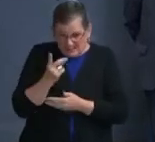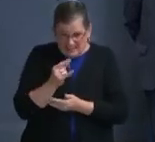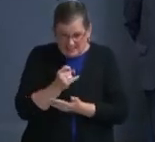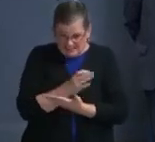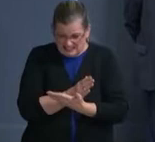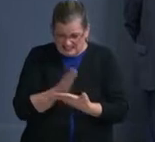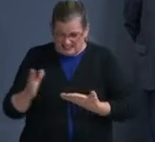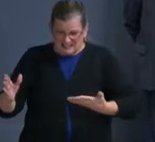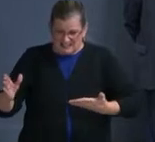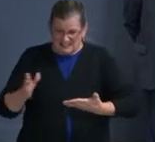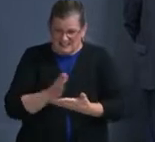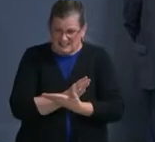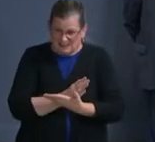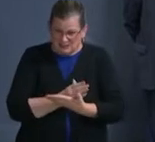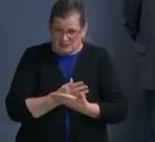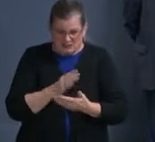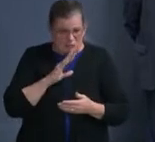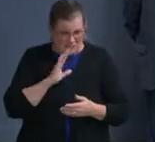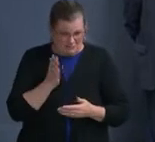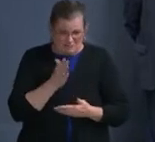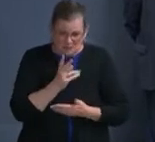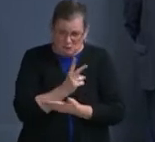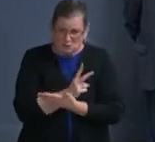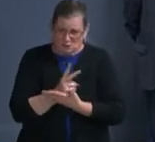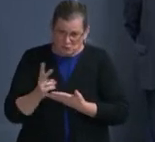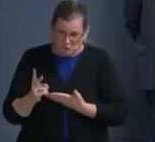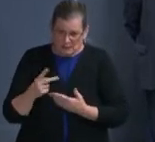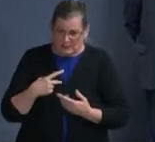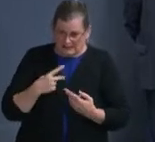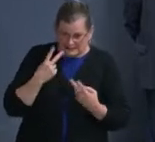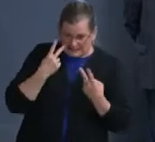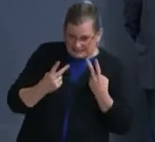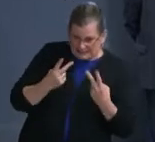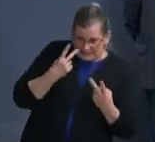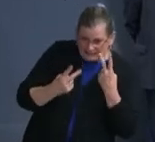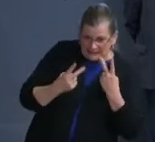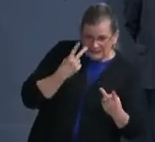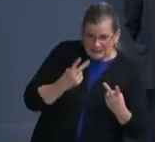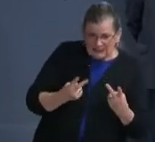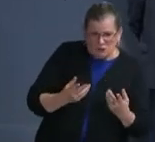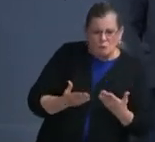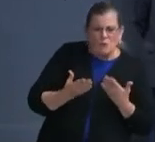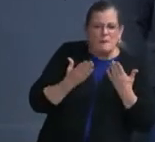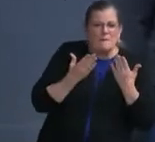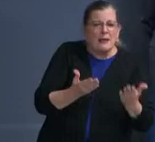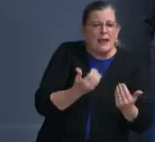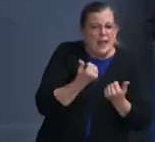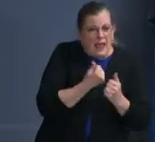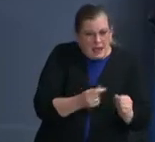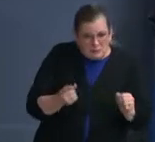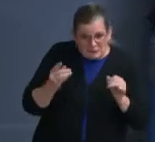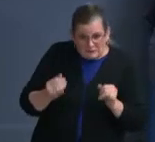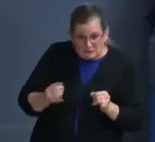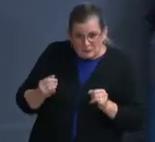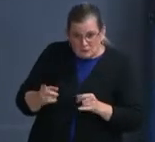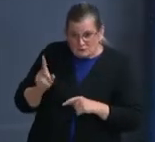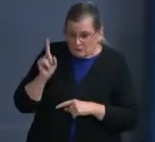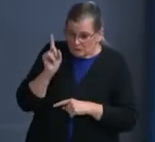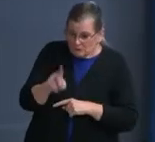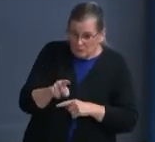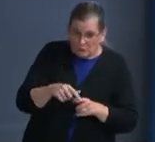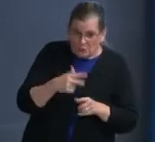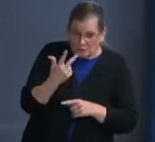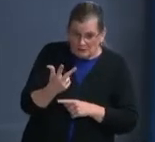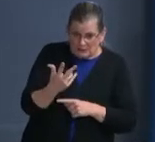2 weeks from those major events. But we recommend that individuals would be tested 3 to 5 days after they may have had an